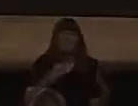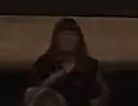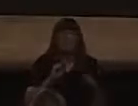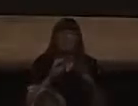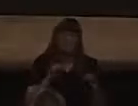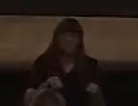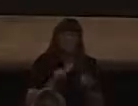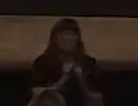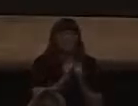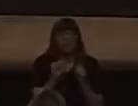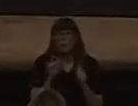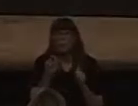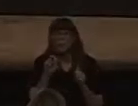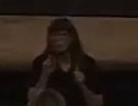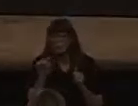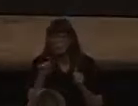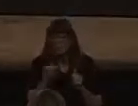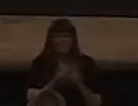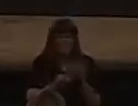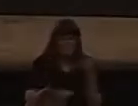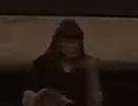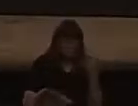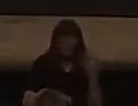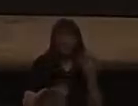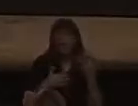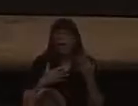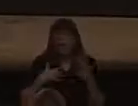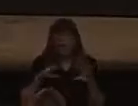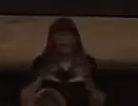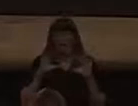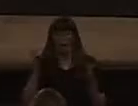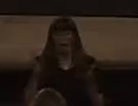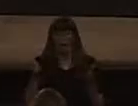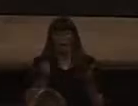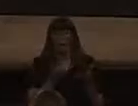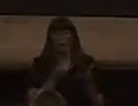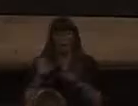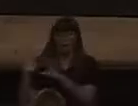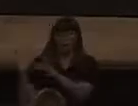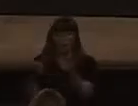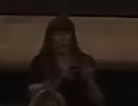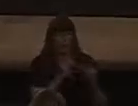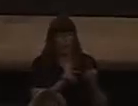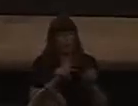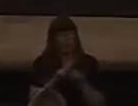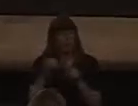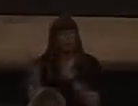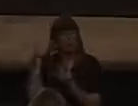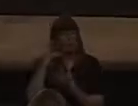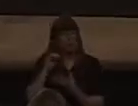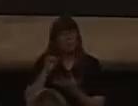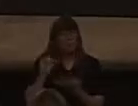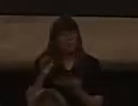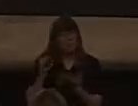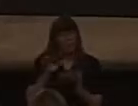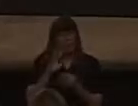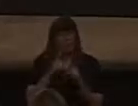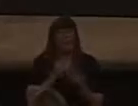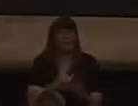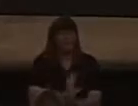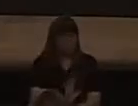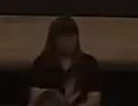museums, sports arenas, and our group of several groups of people also told us they wanted to talk about